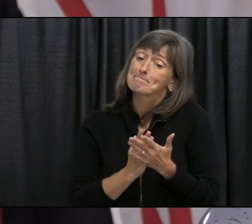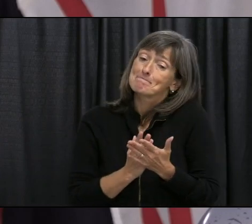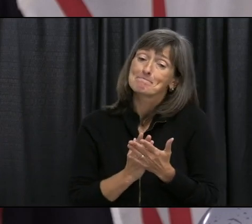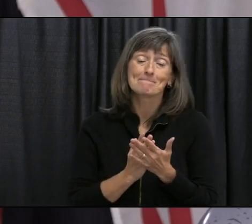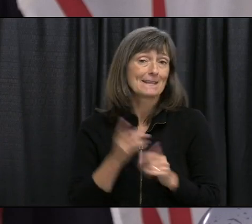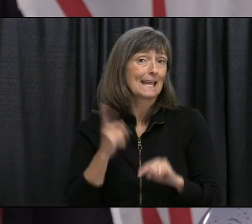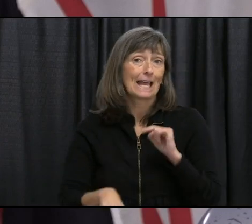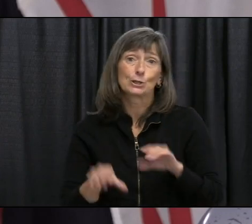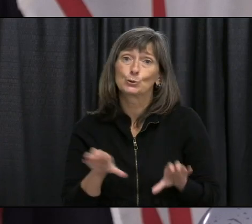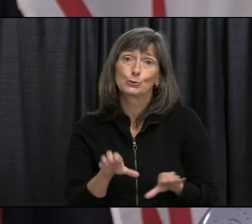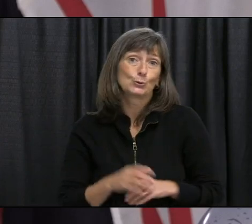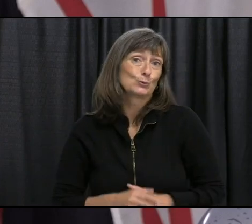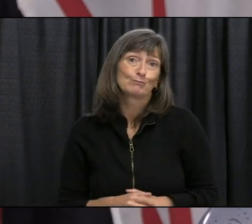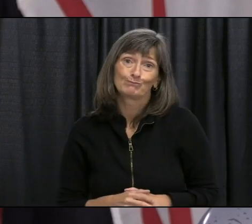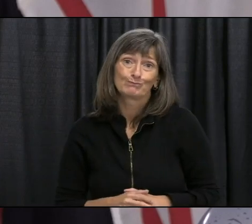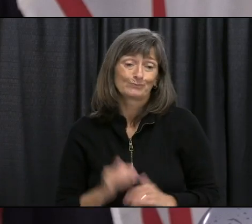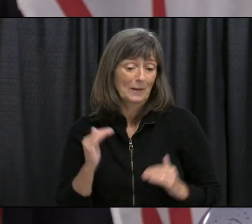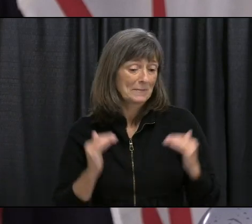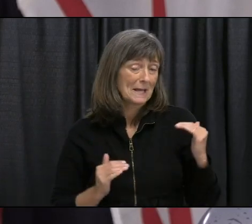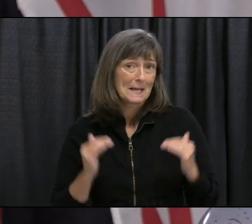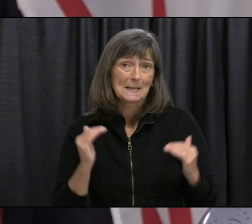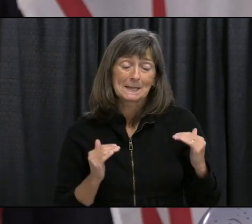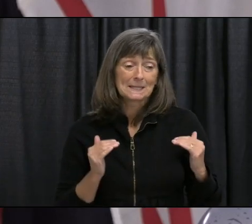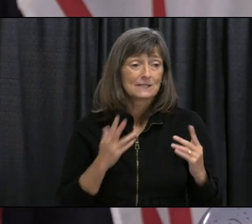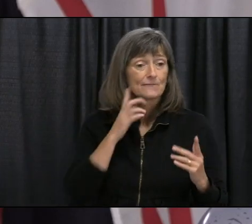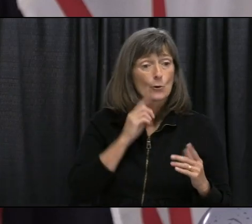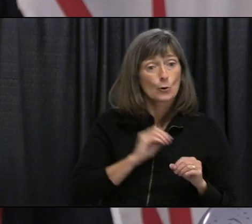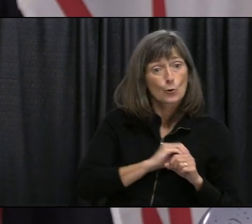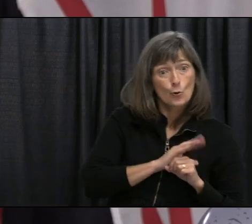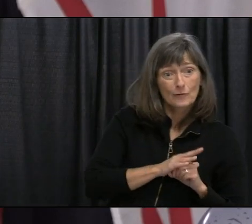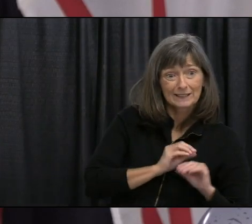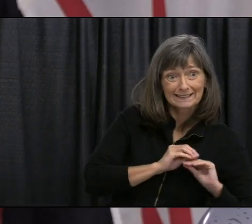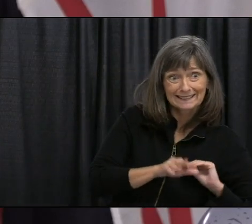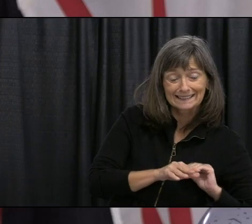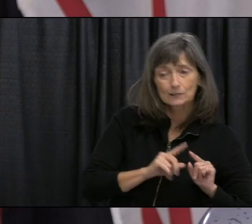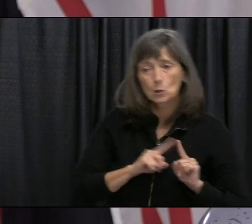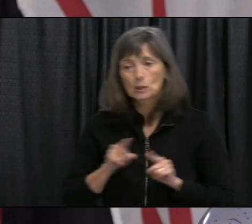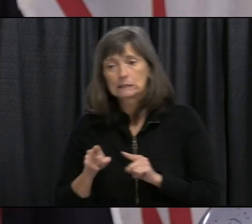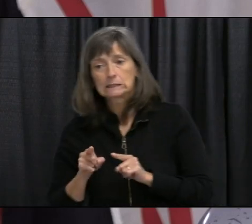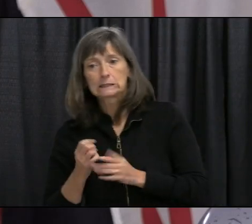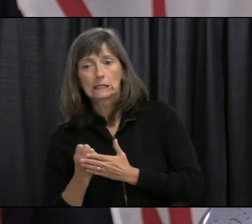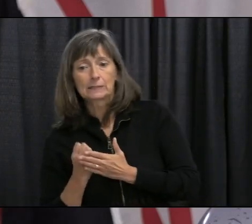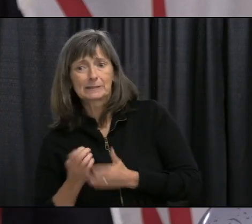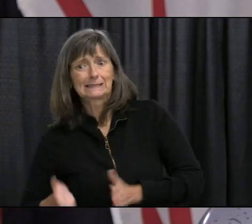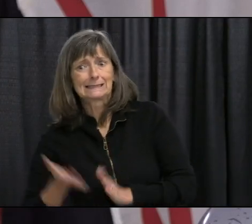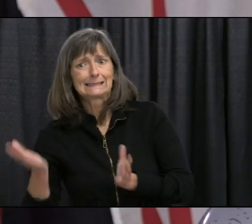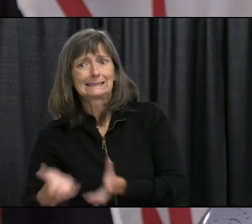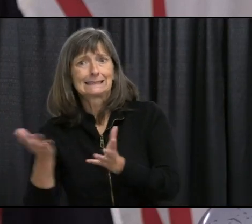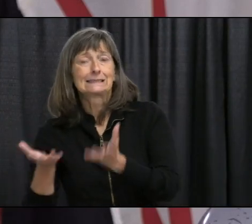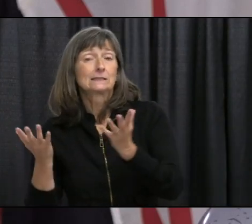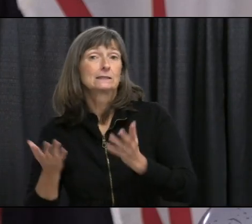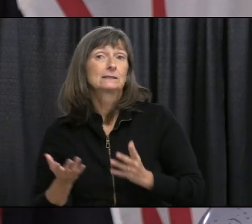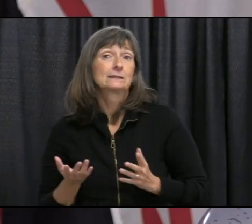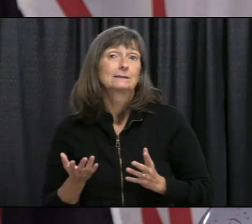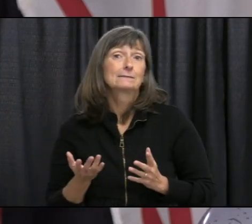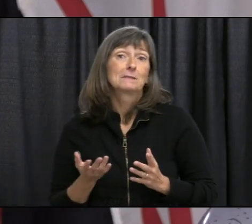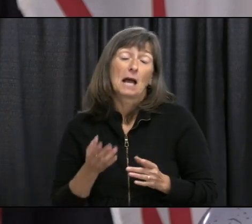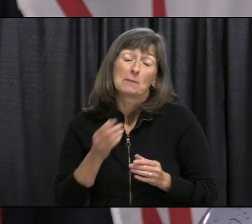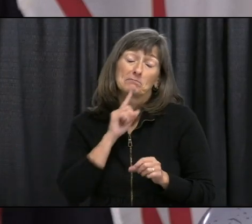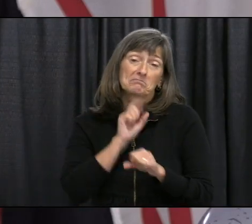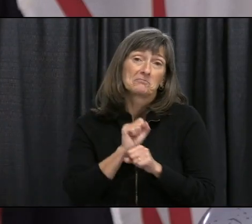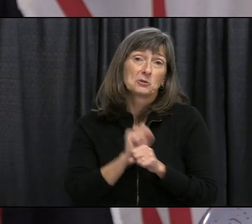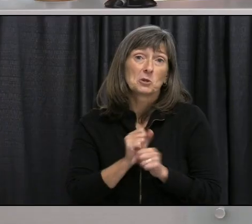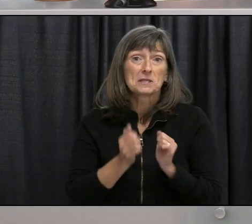balance, and it's a line we try and walk. And I'm sure there are as many people think we get it wrong as get it right.